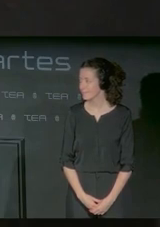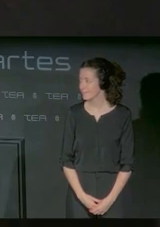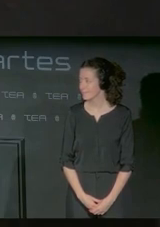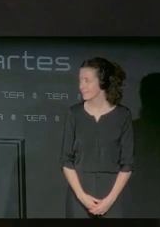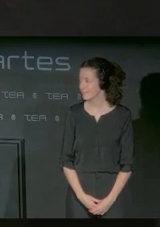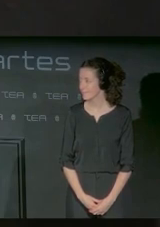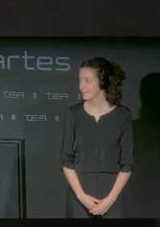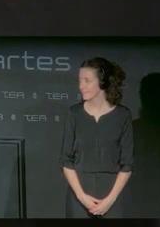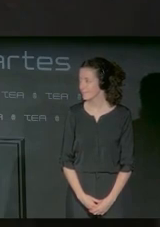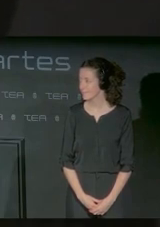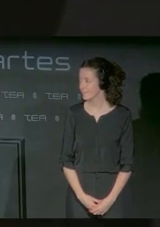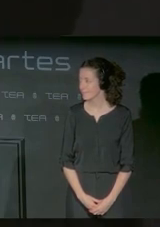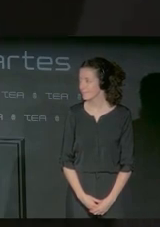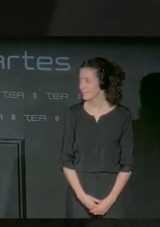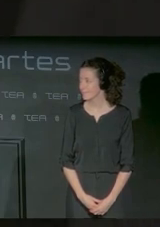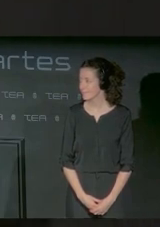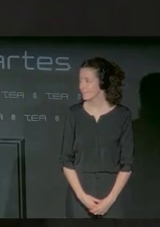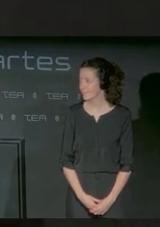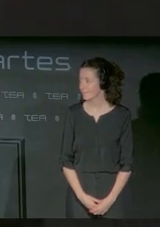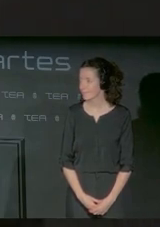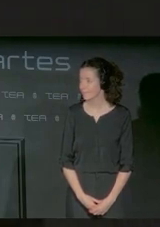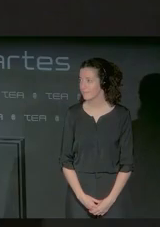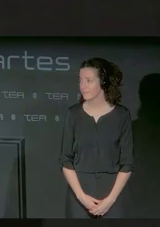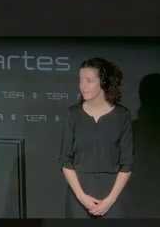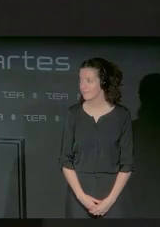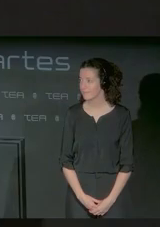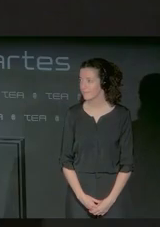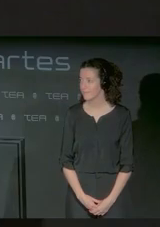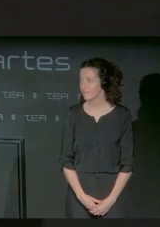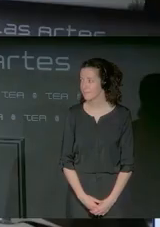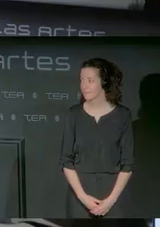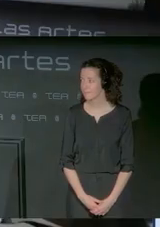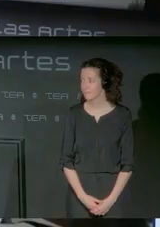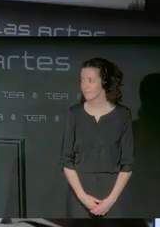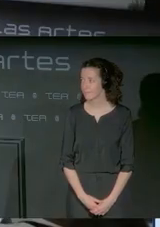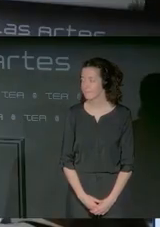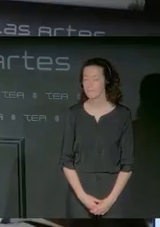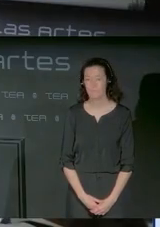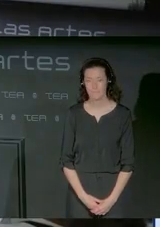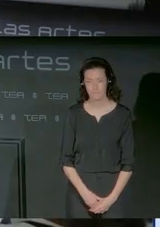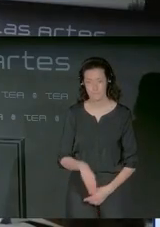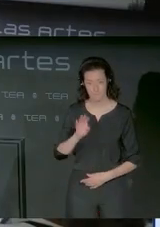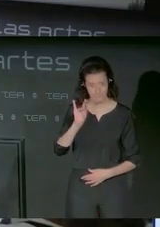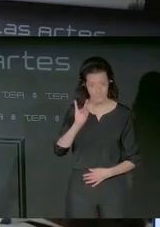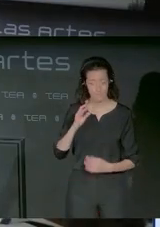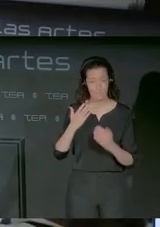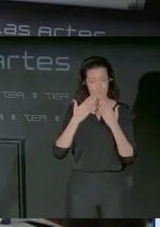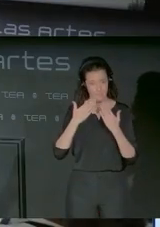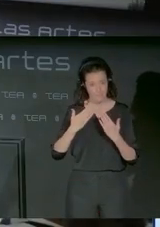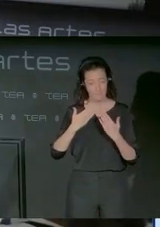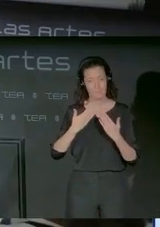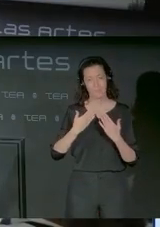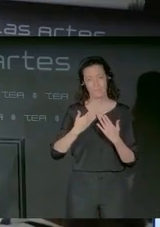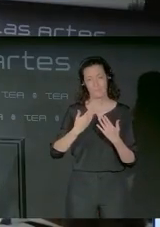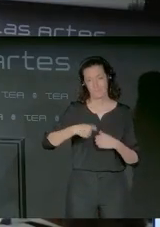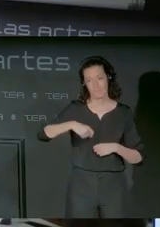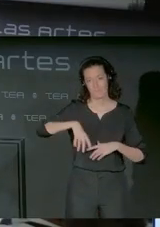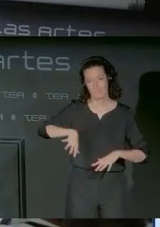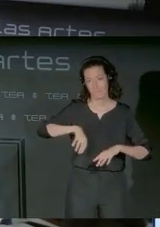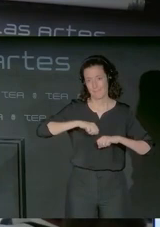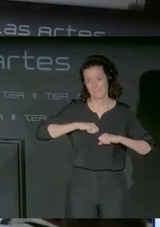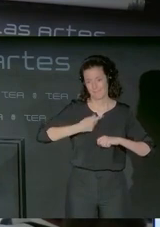I would like to thank the Spanish Presidency for organizing this conference. I have a question for a course. First